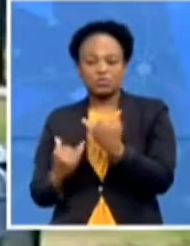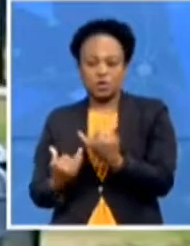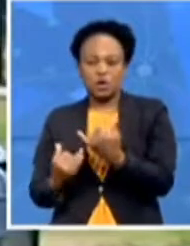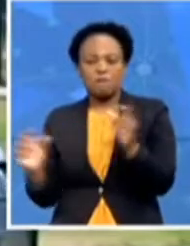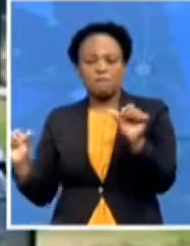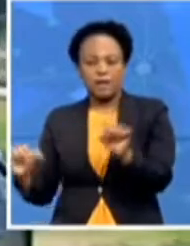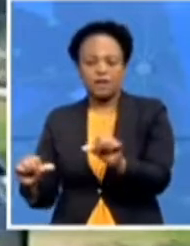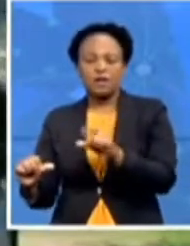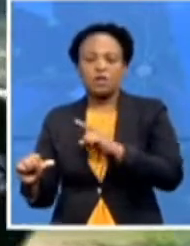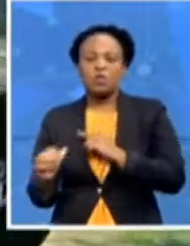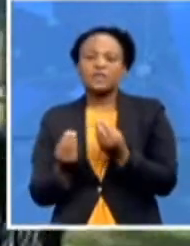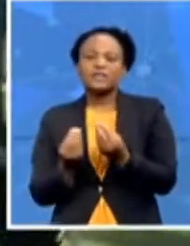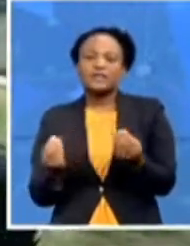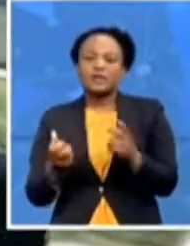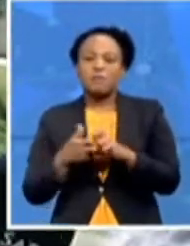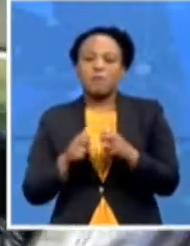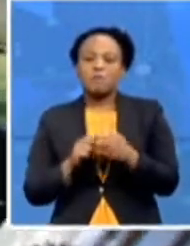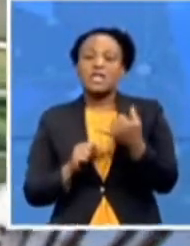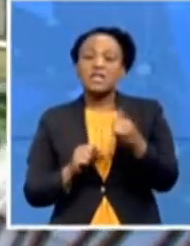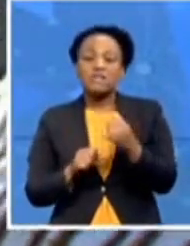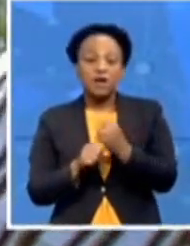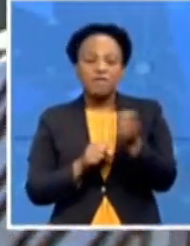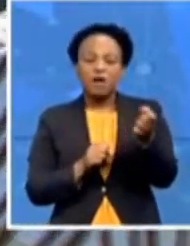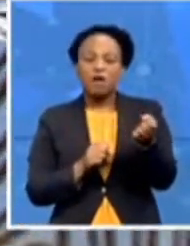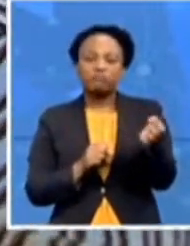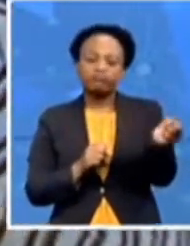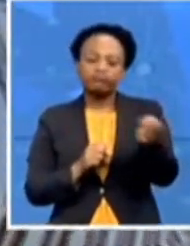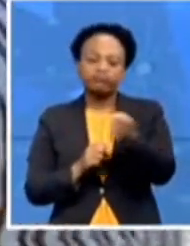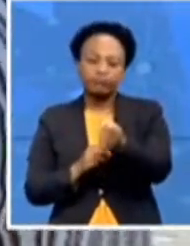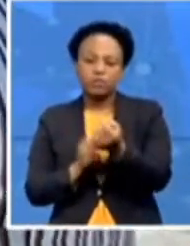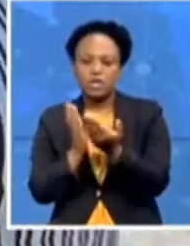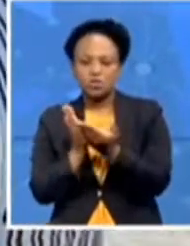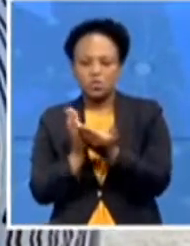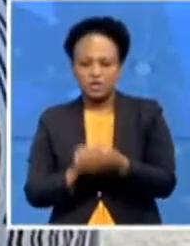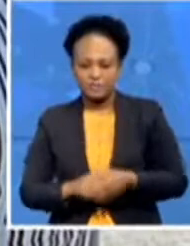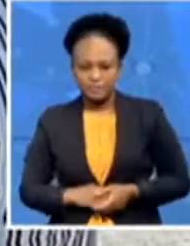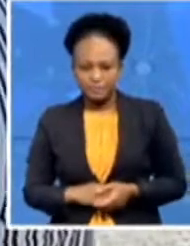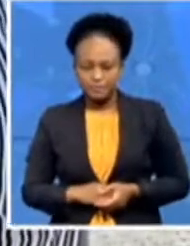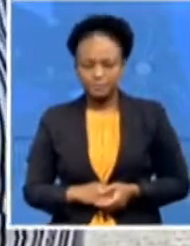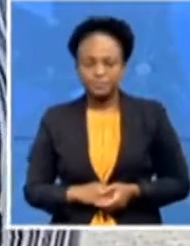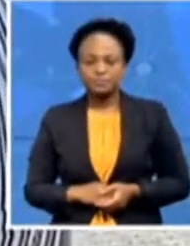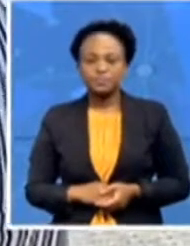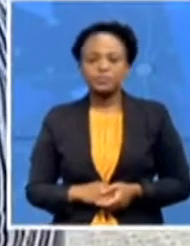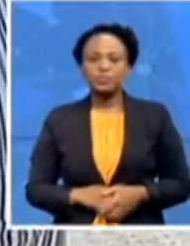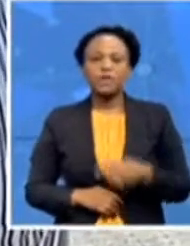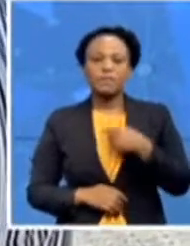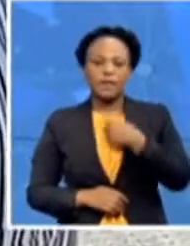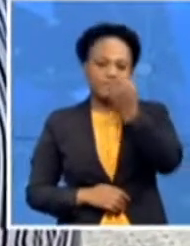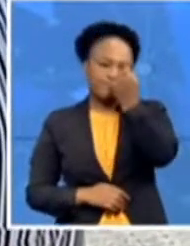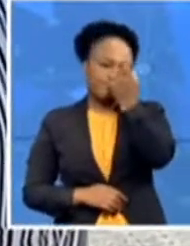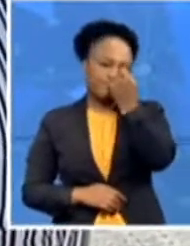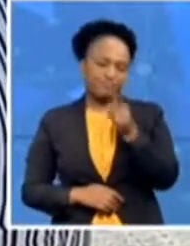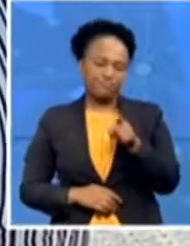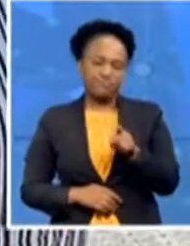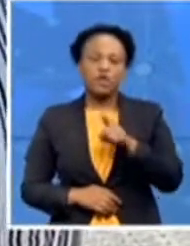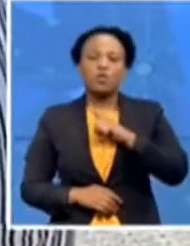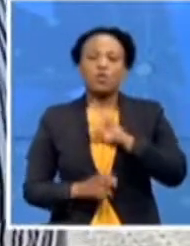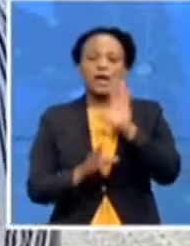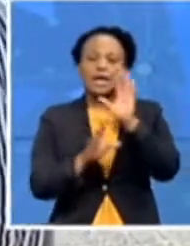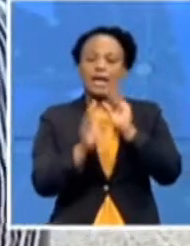accommodated. As I understand, you guys having this big influx of learners coming into the school now,